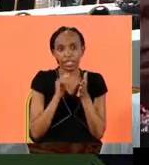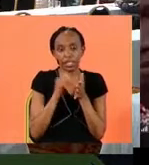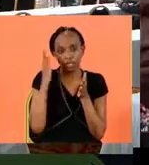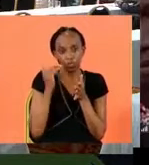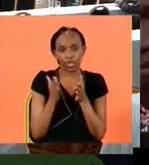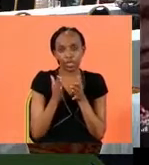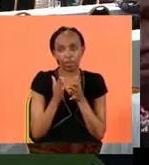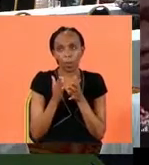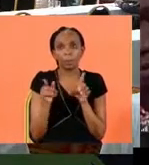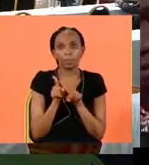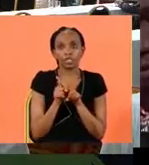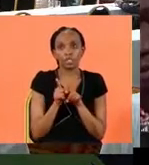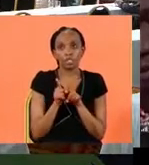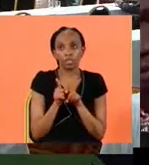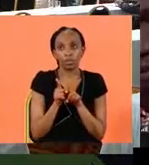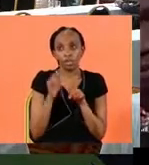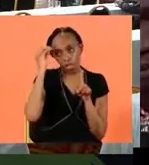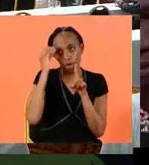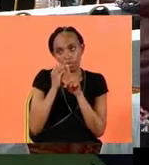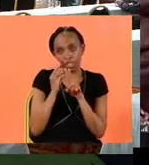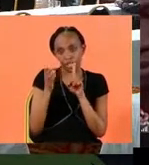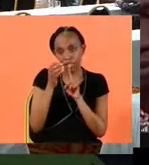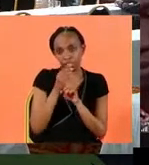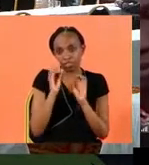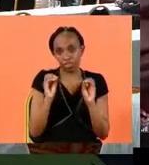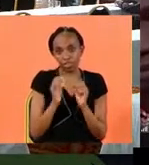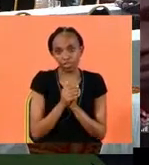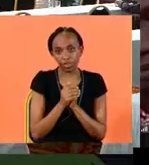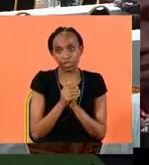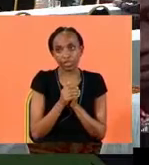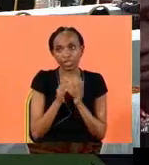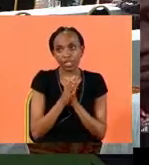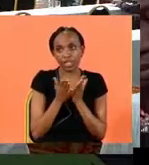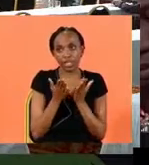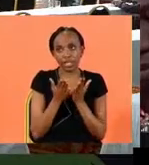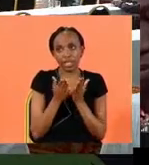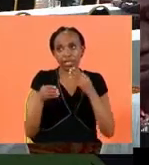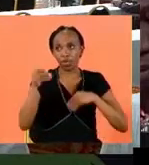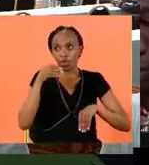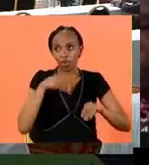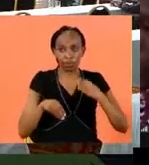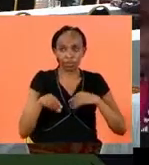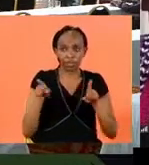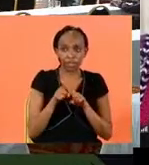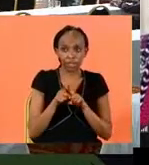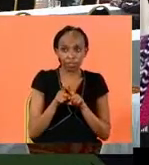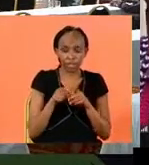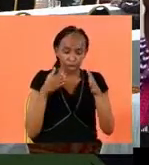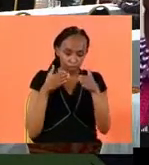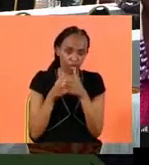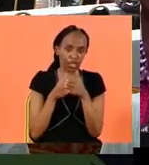why even the objectives are not well achieved. And corruption is a